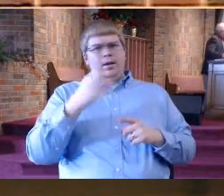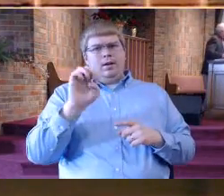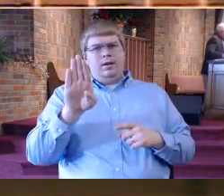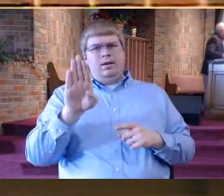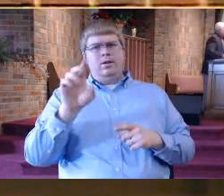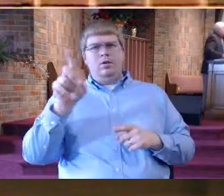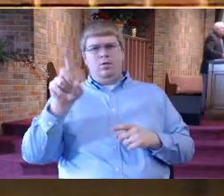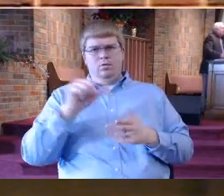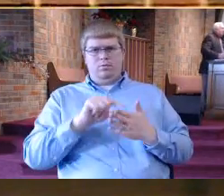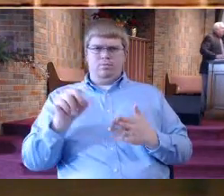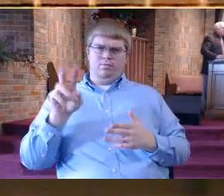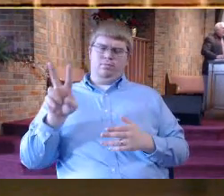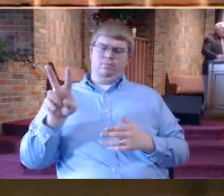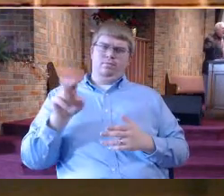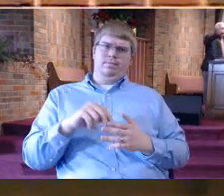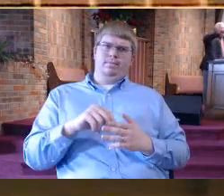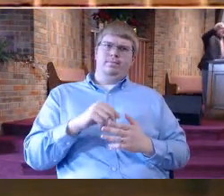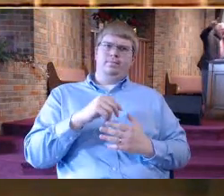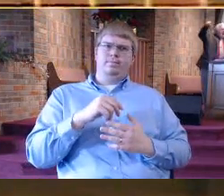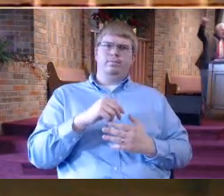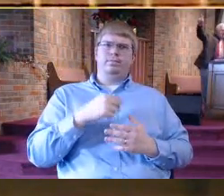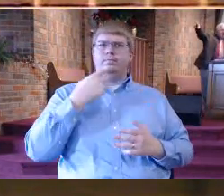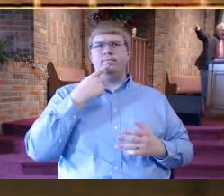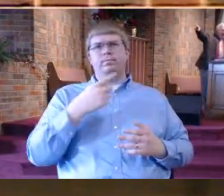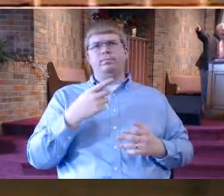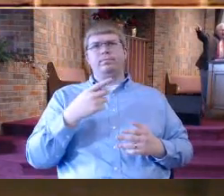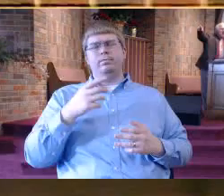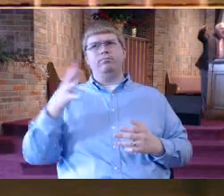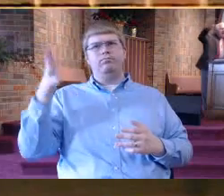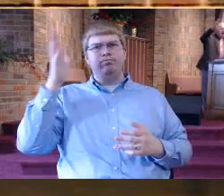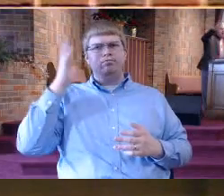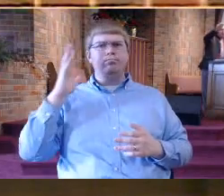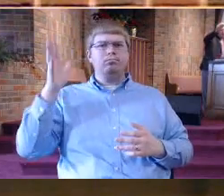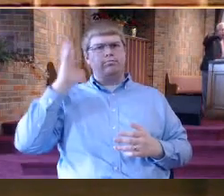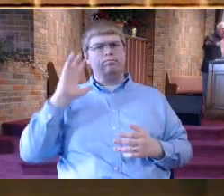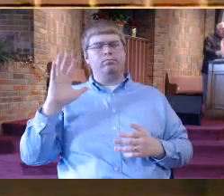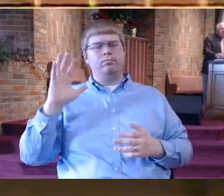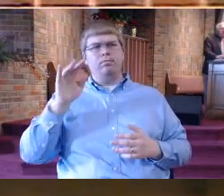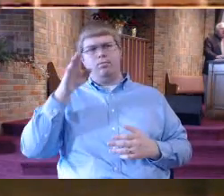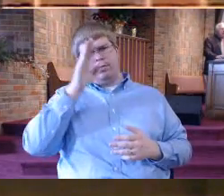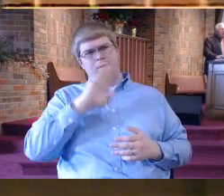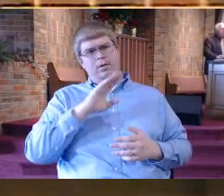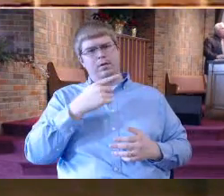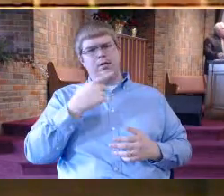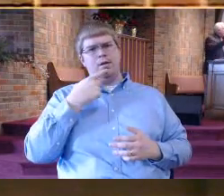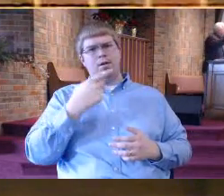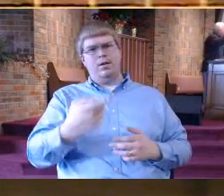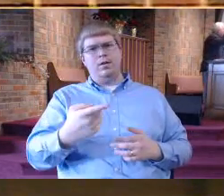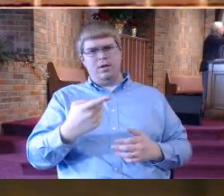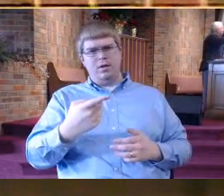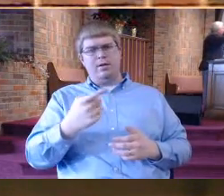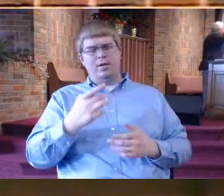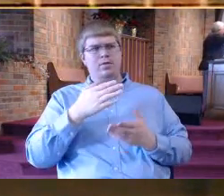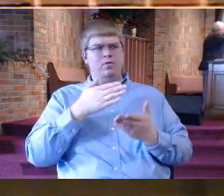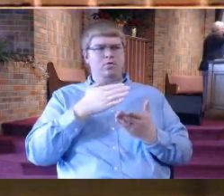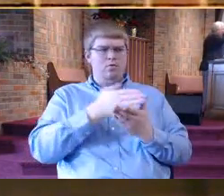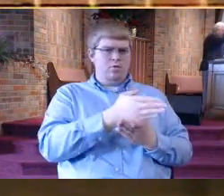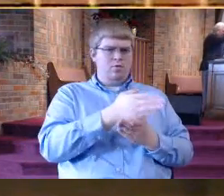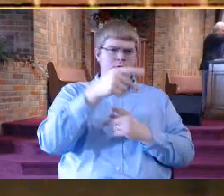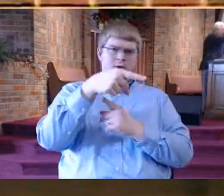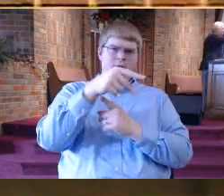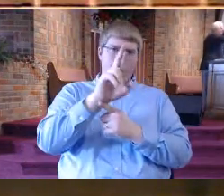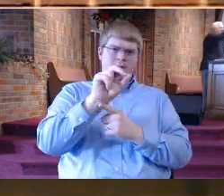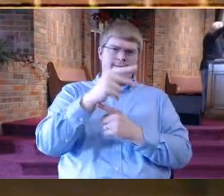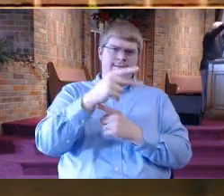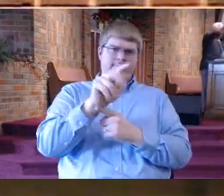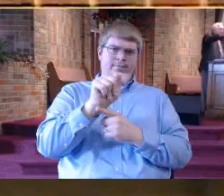verses 1 and 2, that in the times that were past, God spoke through the prophets to the fathers. God spoke